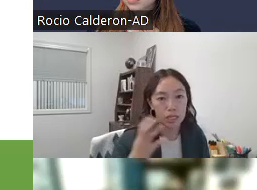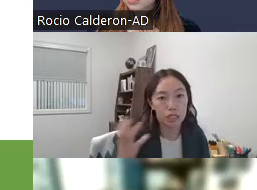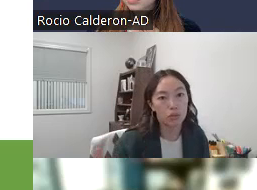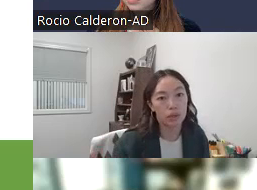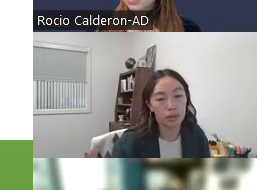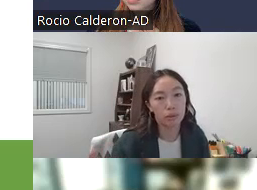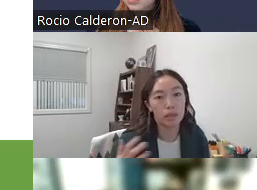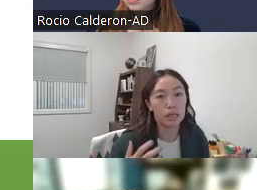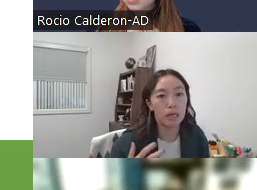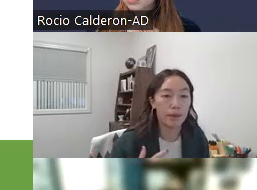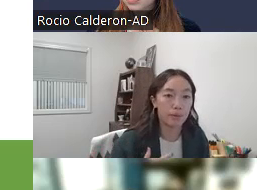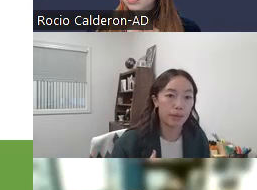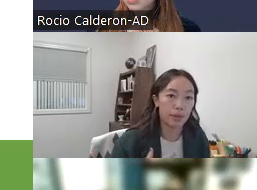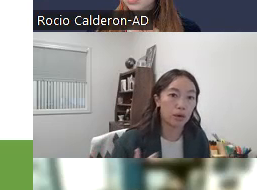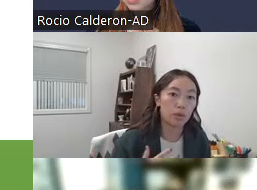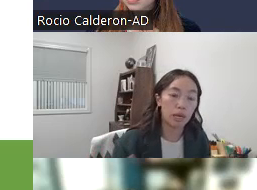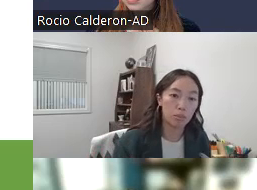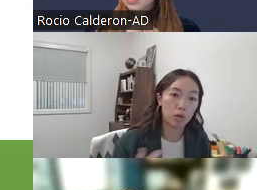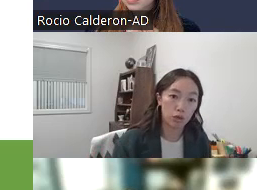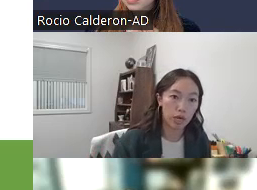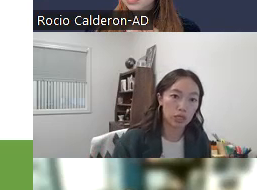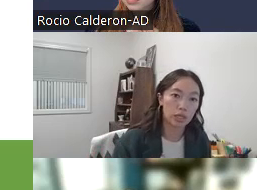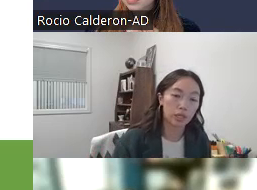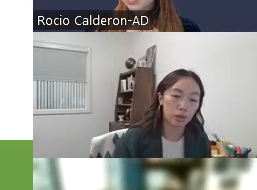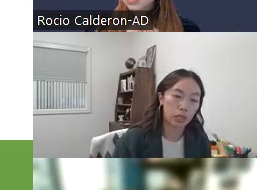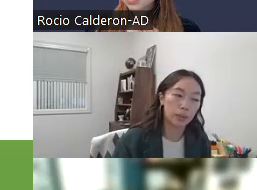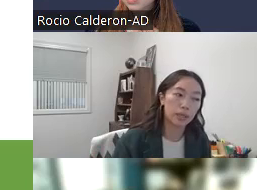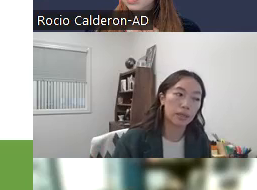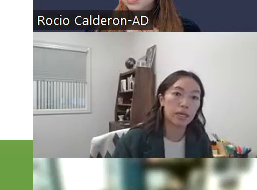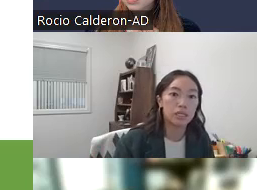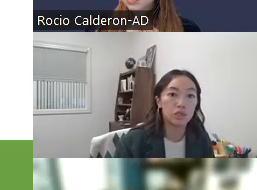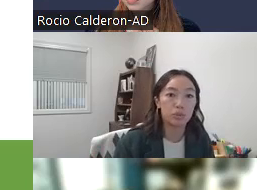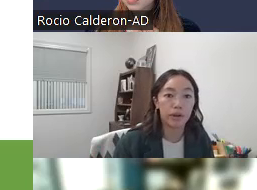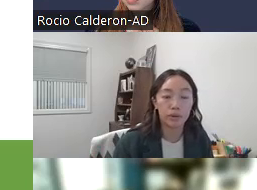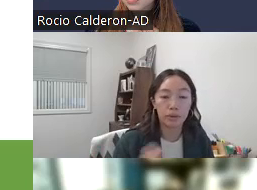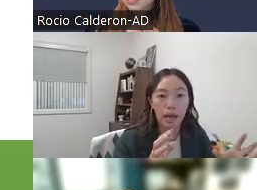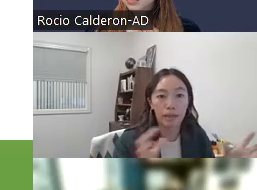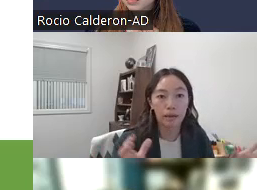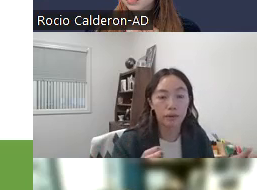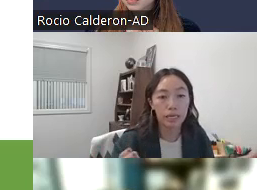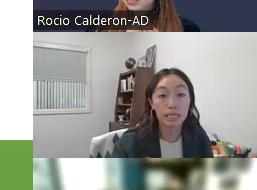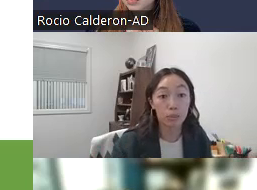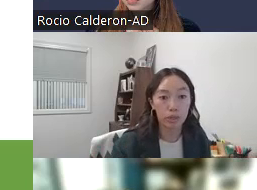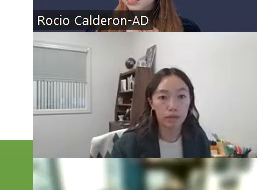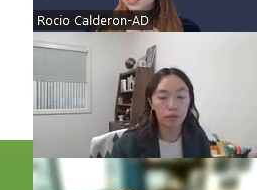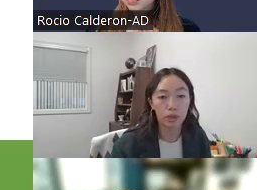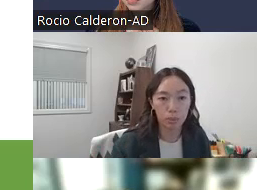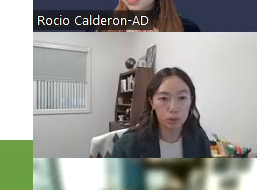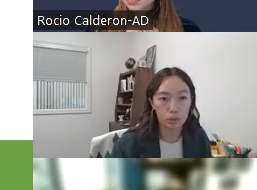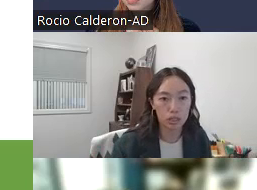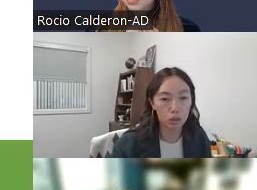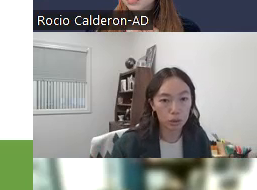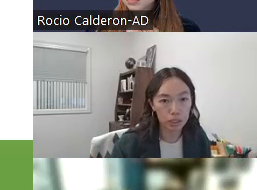a presentation with Little Manila and then with their contractor that they're working with to provide a really high level kind of summary of